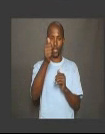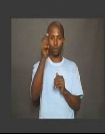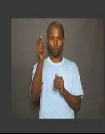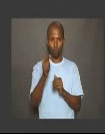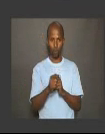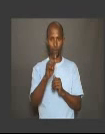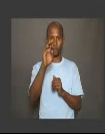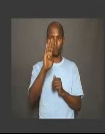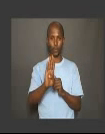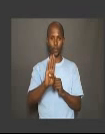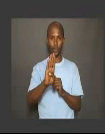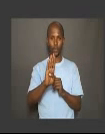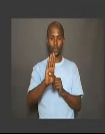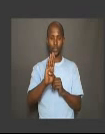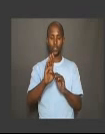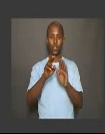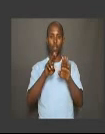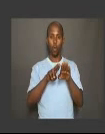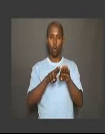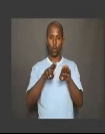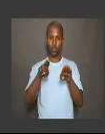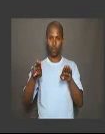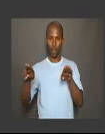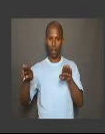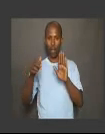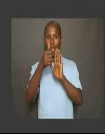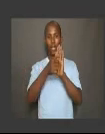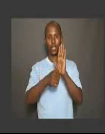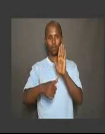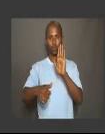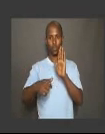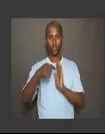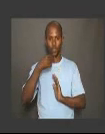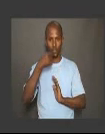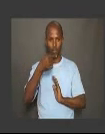b is a horizontal asymptote.